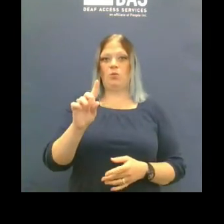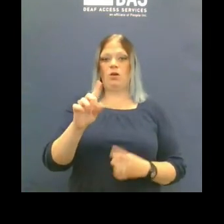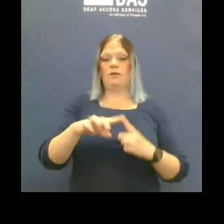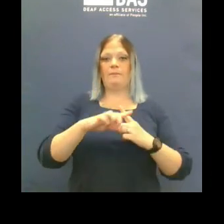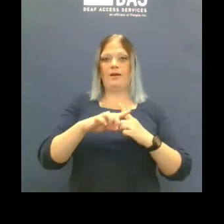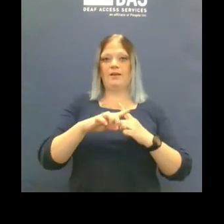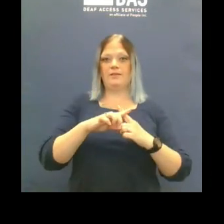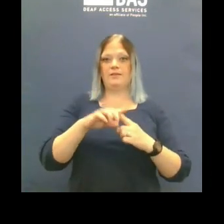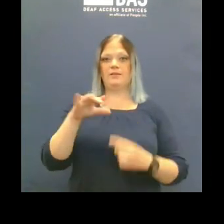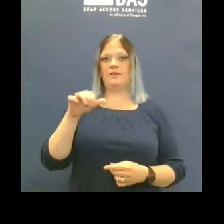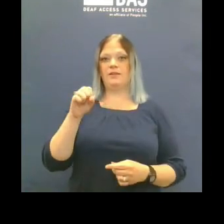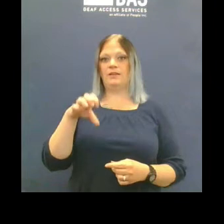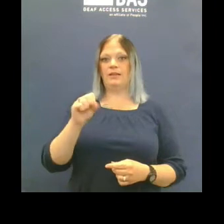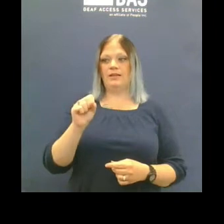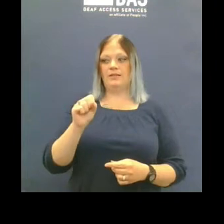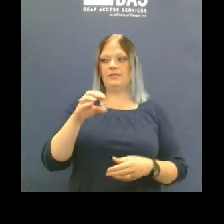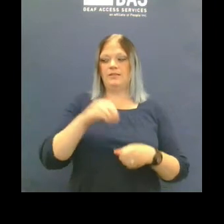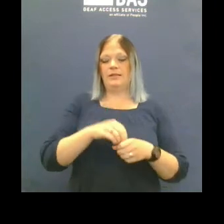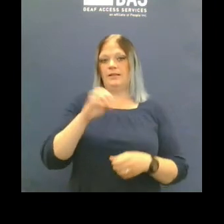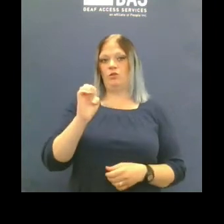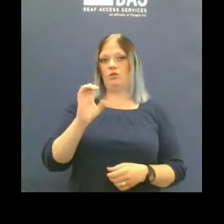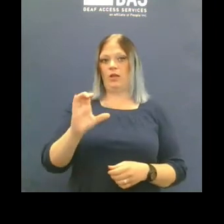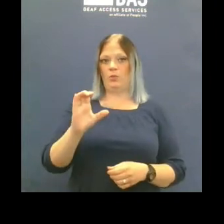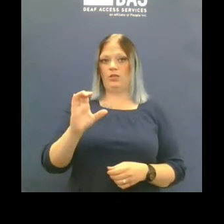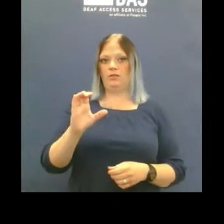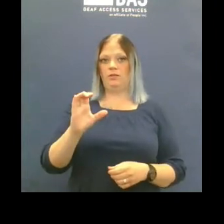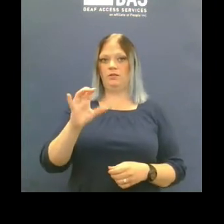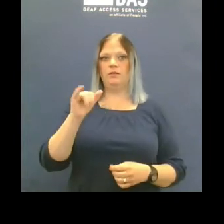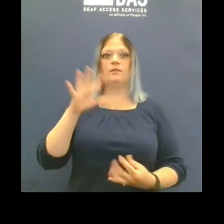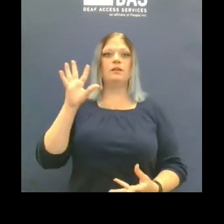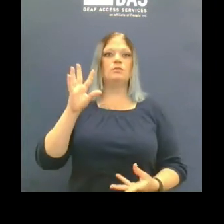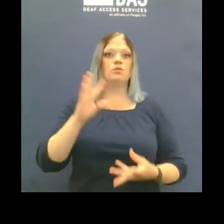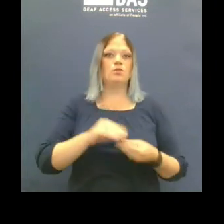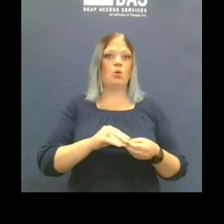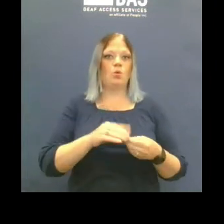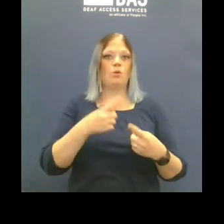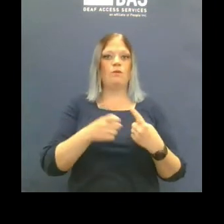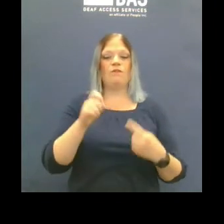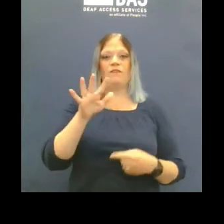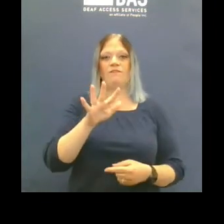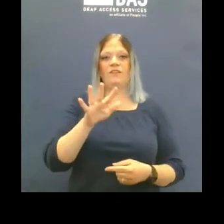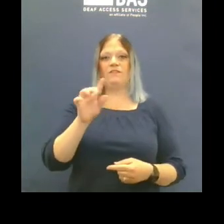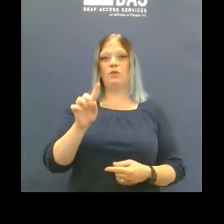5,891 positive cases in Erie County, and that's a total out of